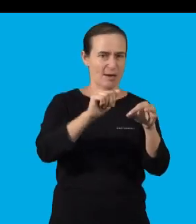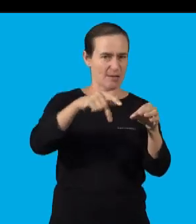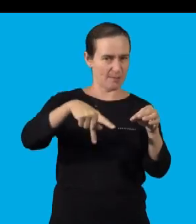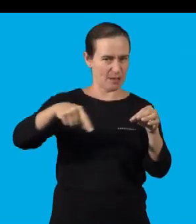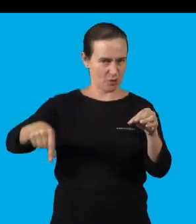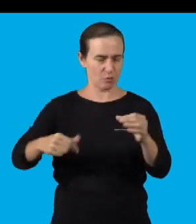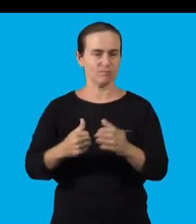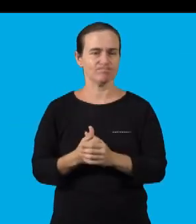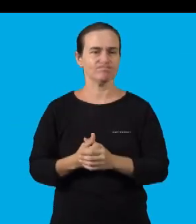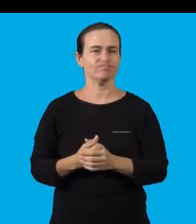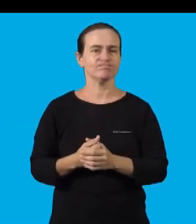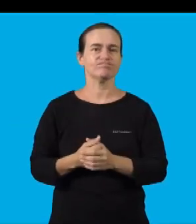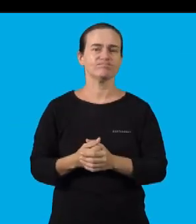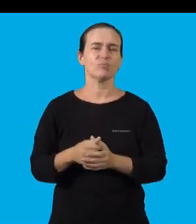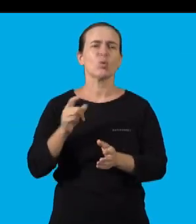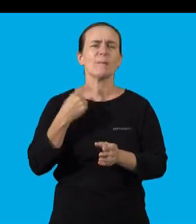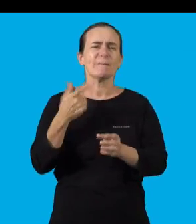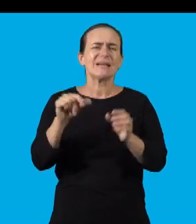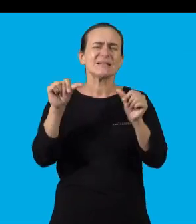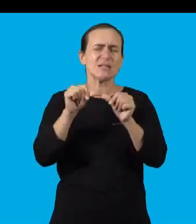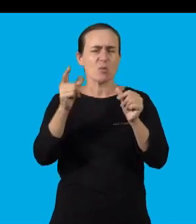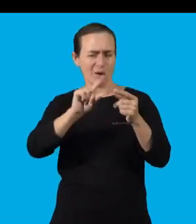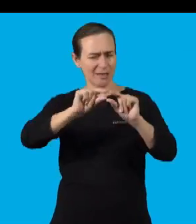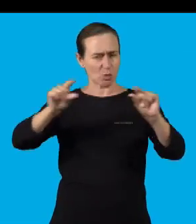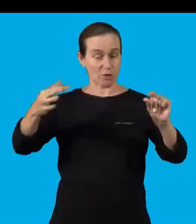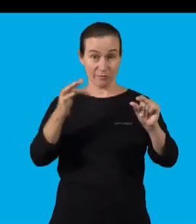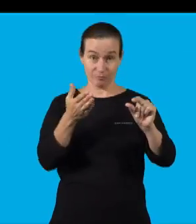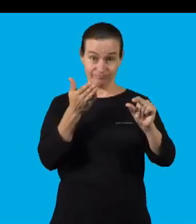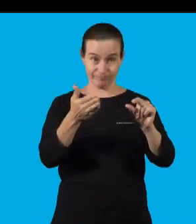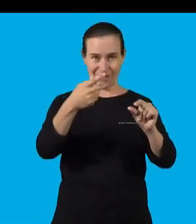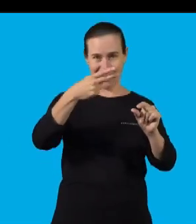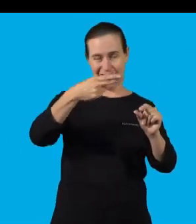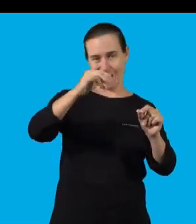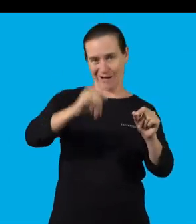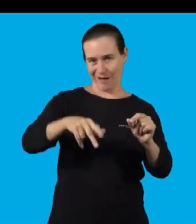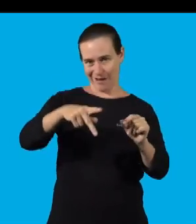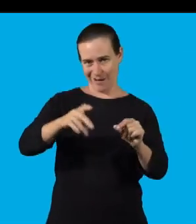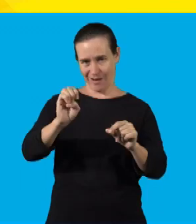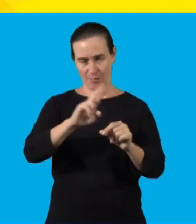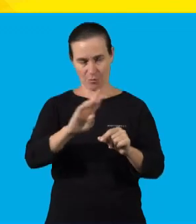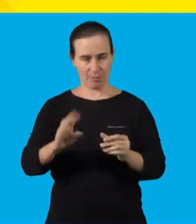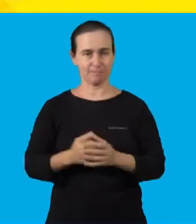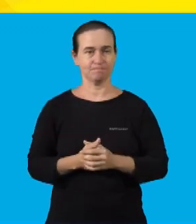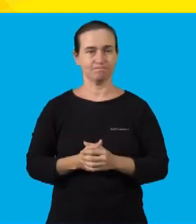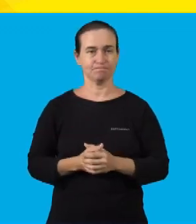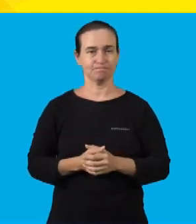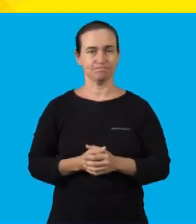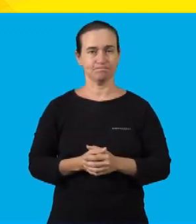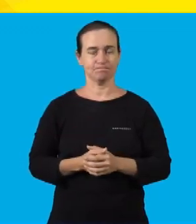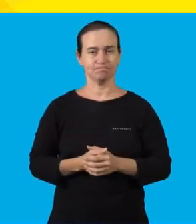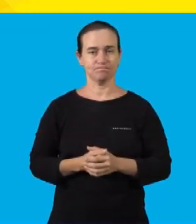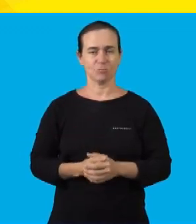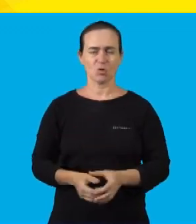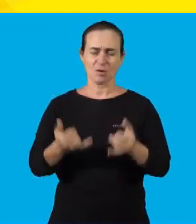are just being asked to determine the equation of this given hyperbola. So remember, we are going to just